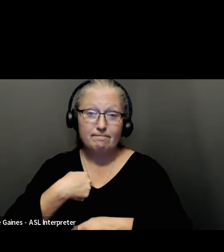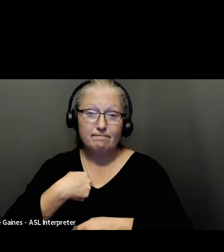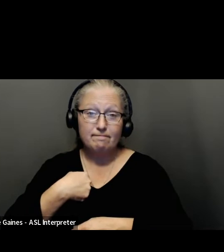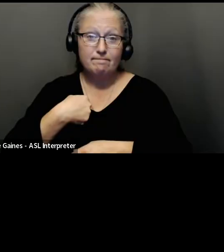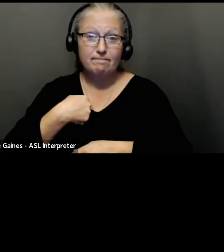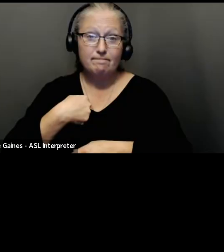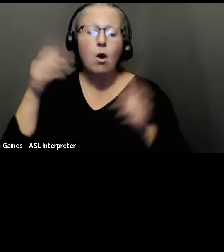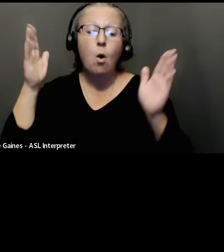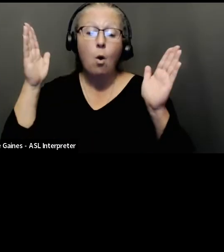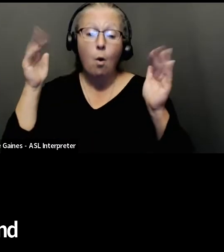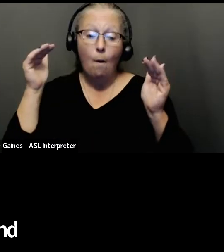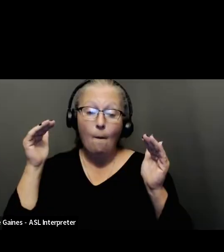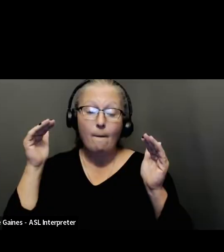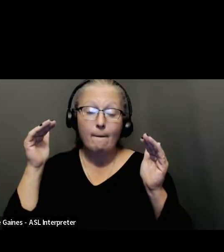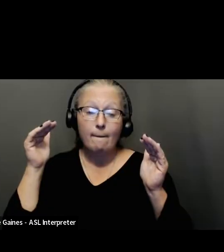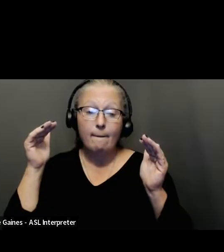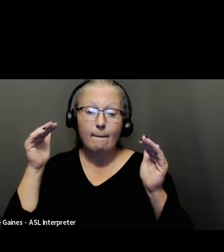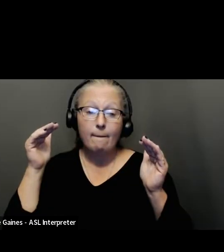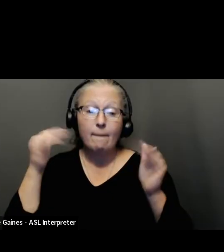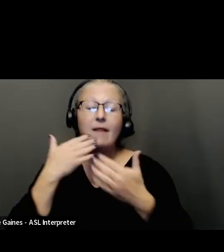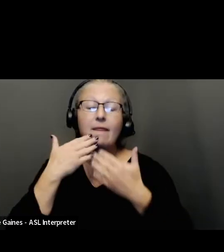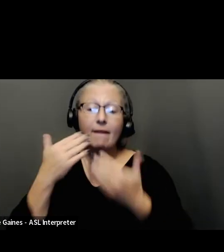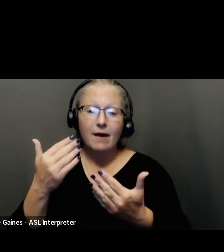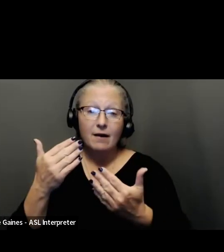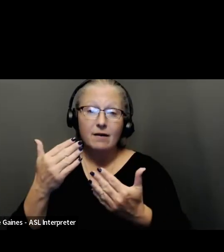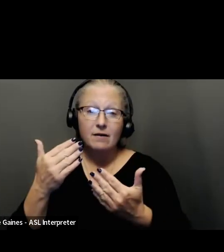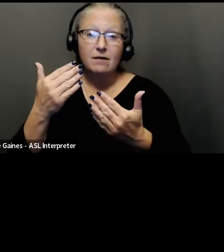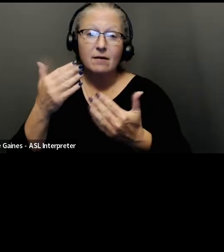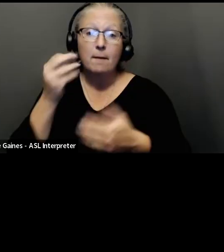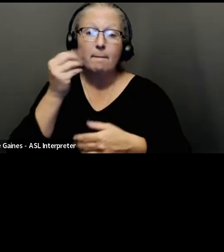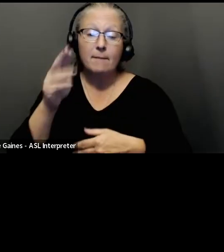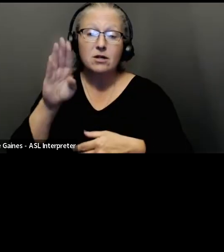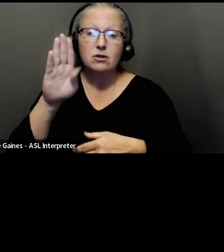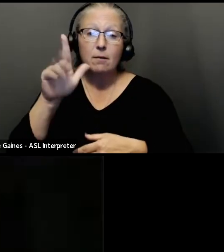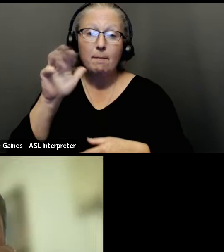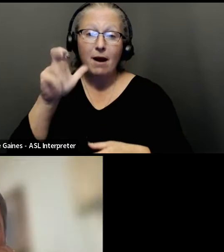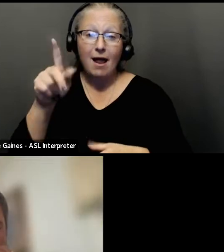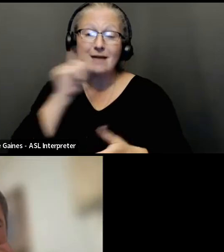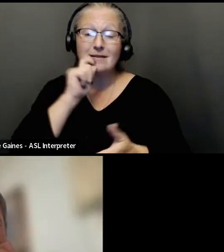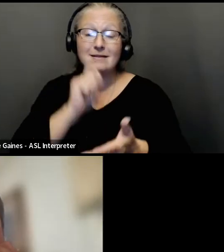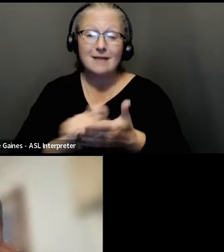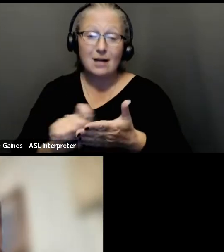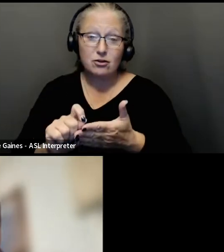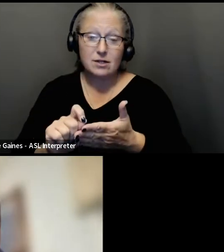I am hoping and thankful that Mr. Black's secretary